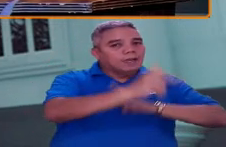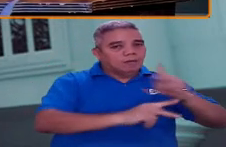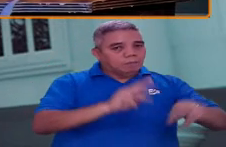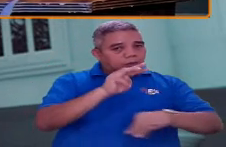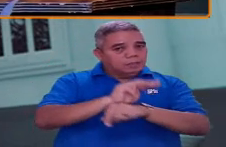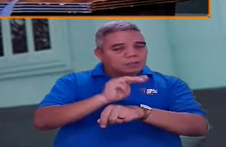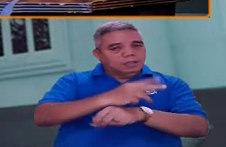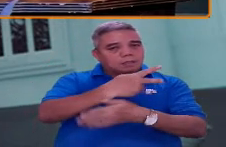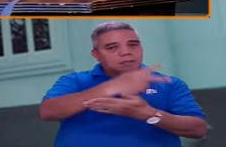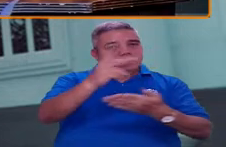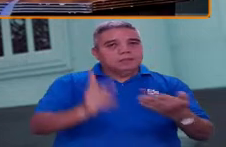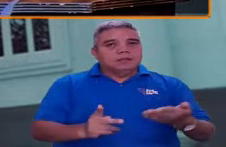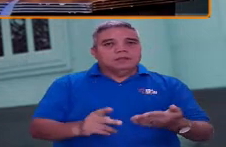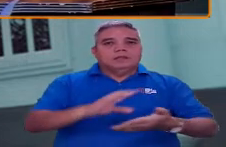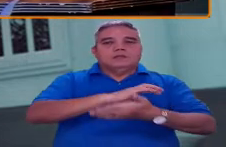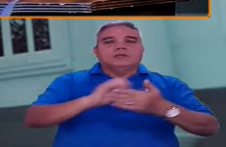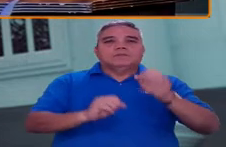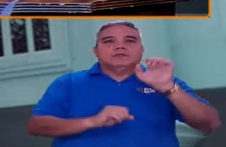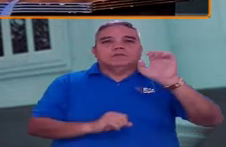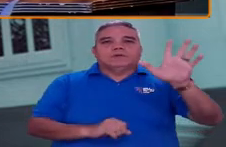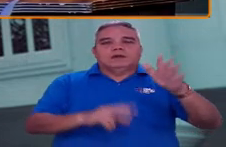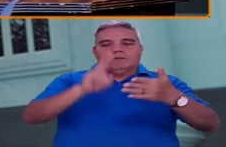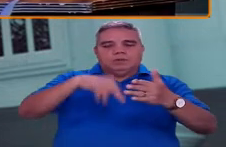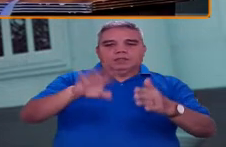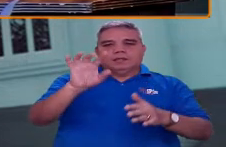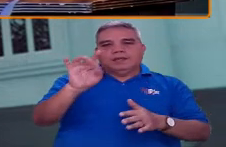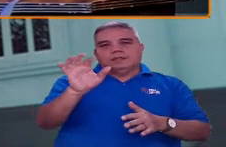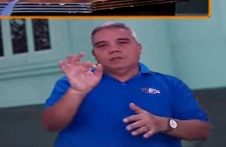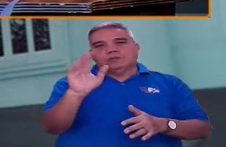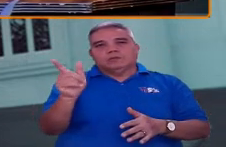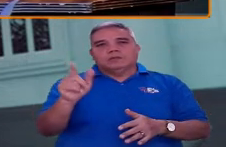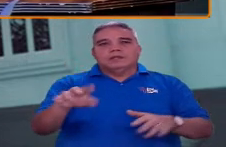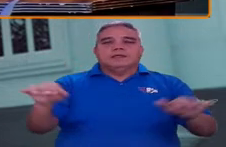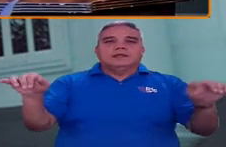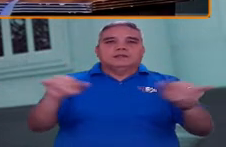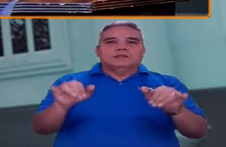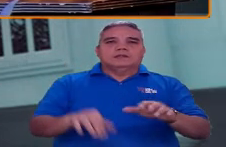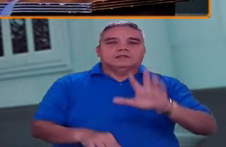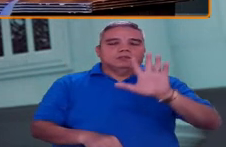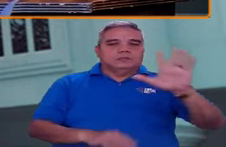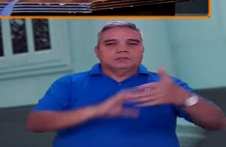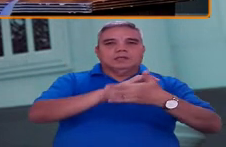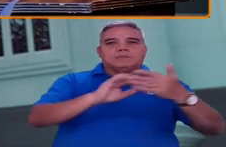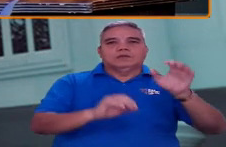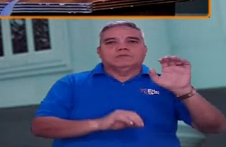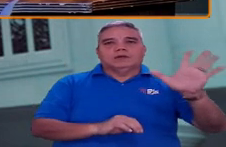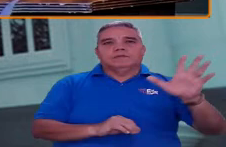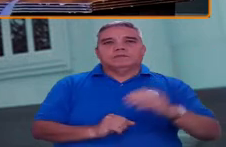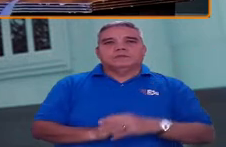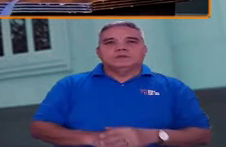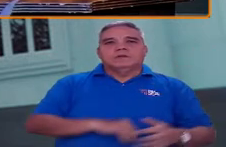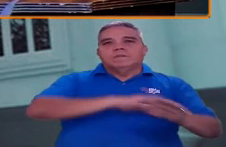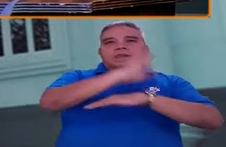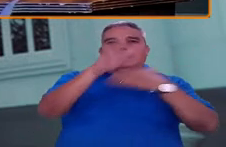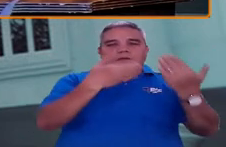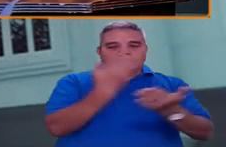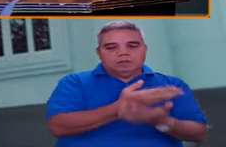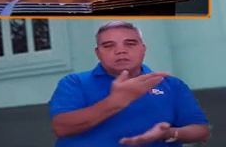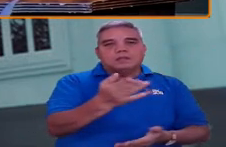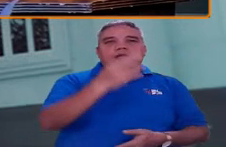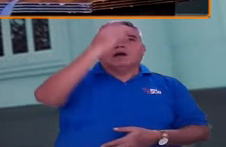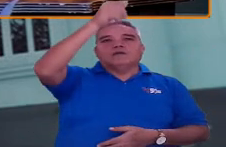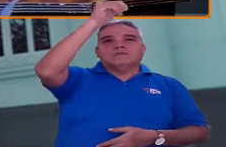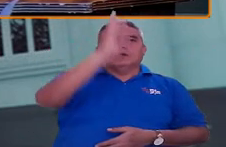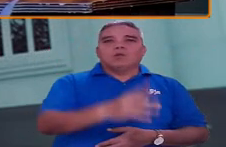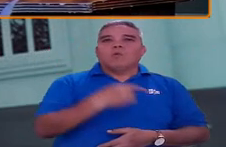ministry? The Bible says in chapter 5, verses 18 to 20, the same book, and chapters in Corinthians, "And all things are